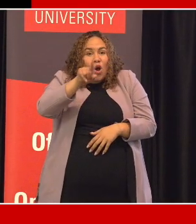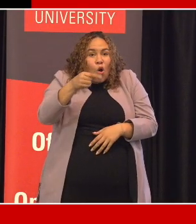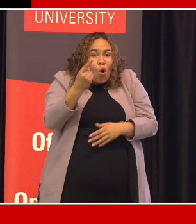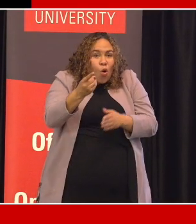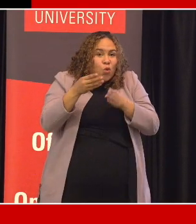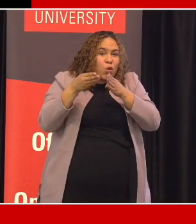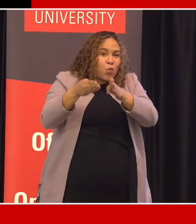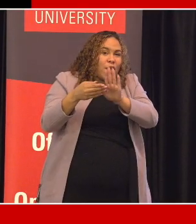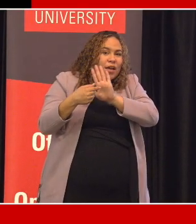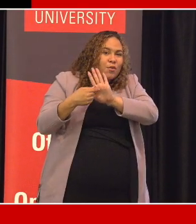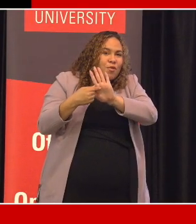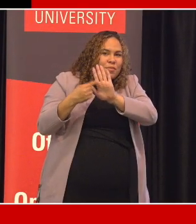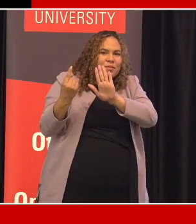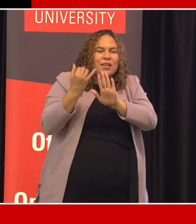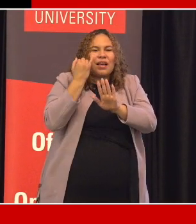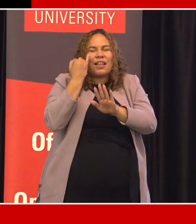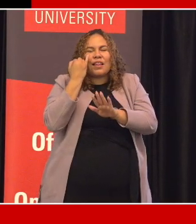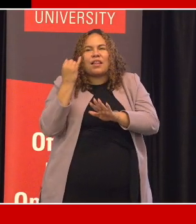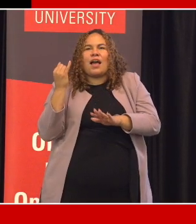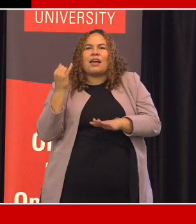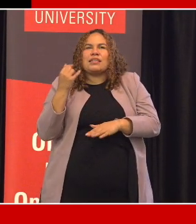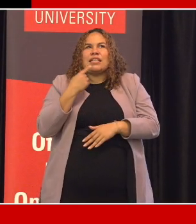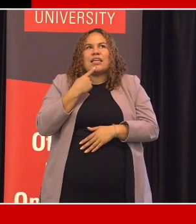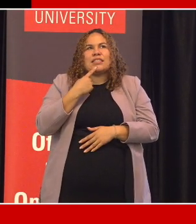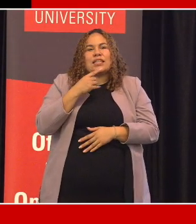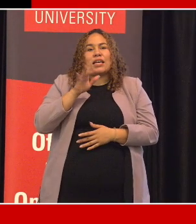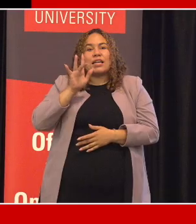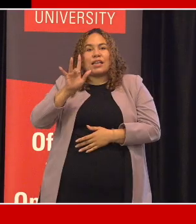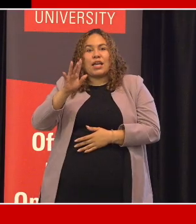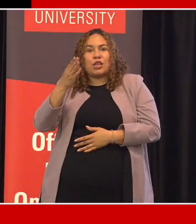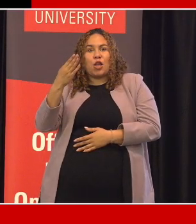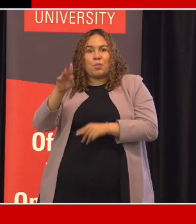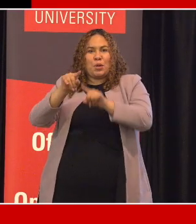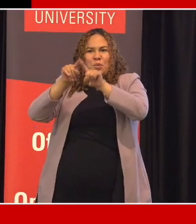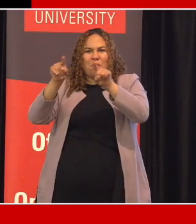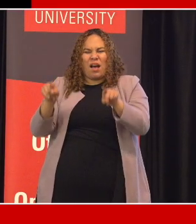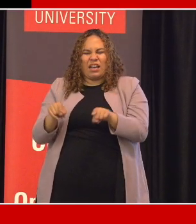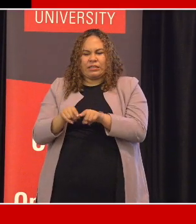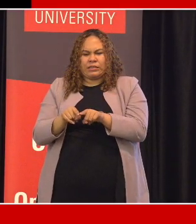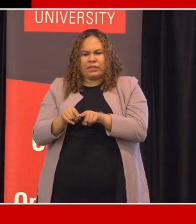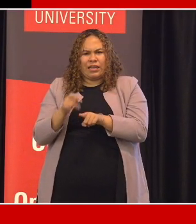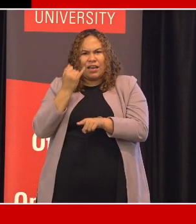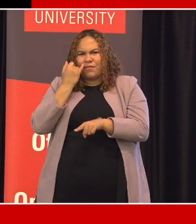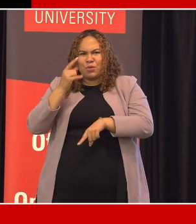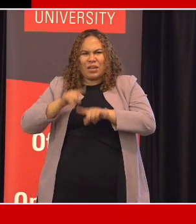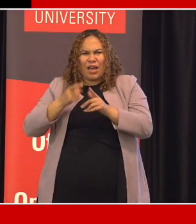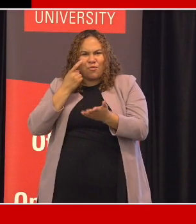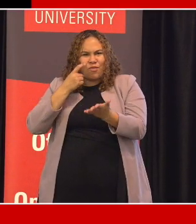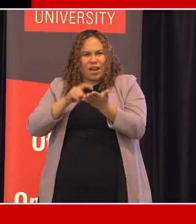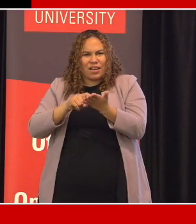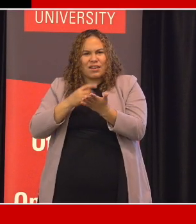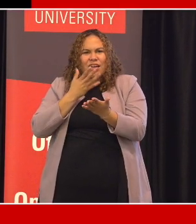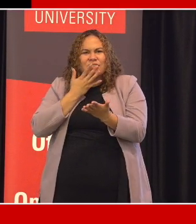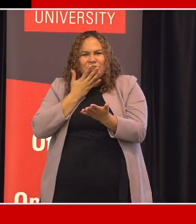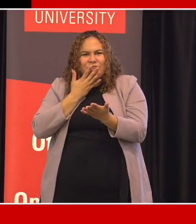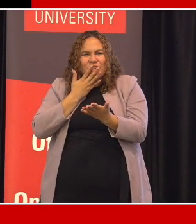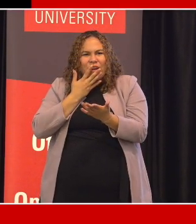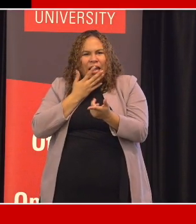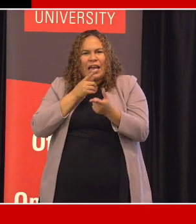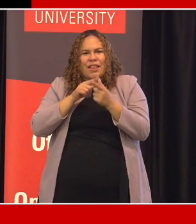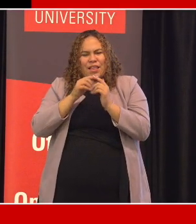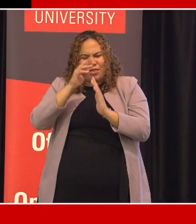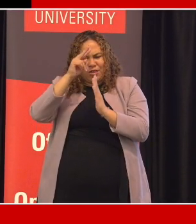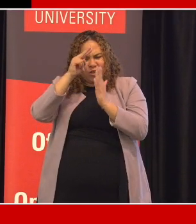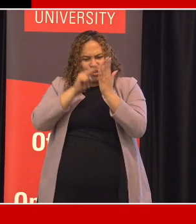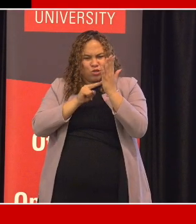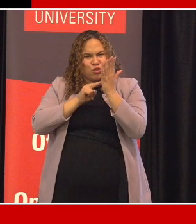like, click on the blue box. Well, if you can't see color and your screen reader doesn't read the color of the box,